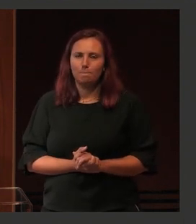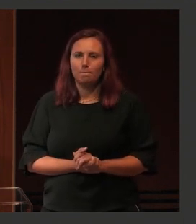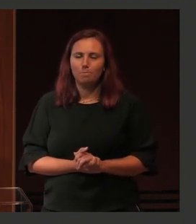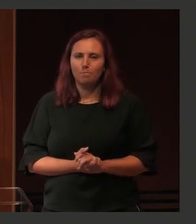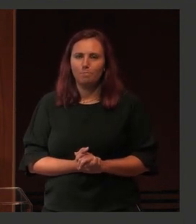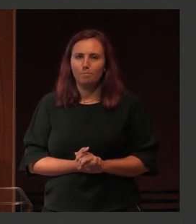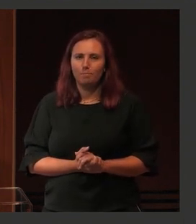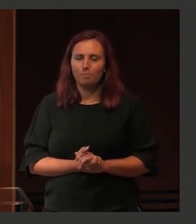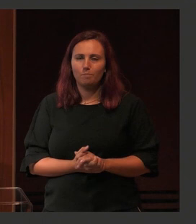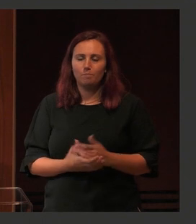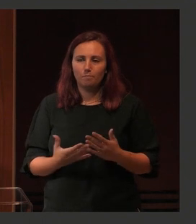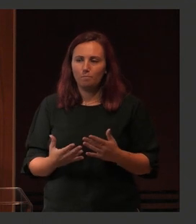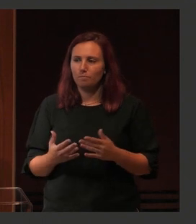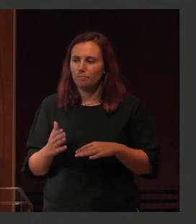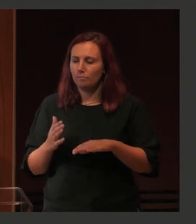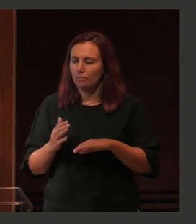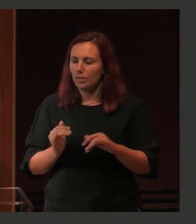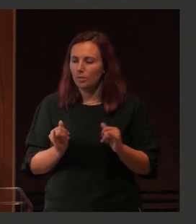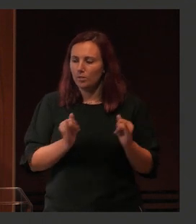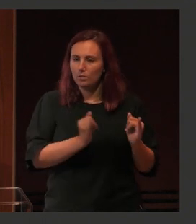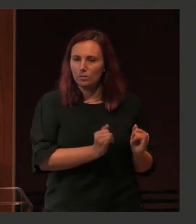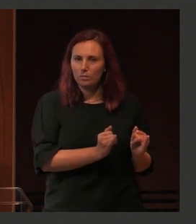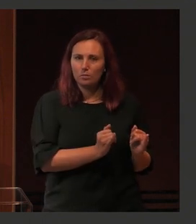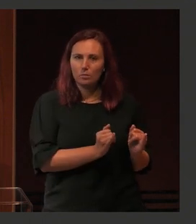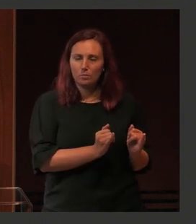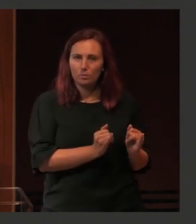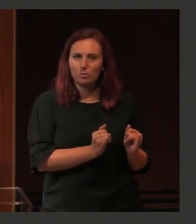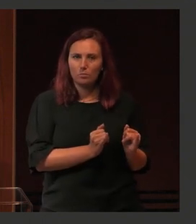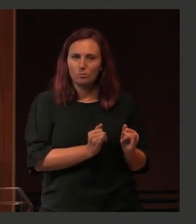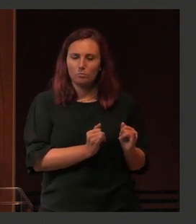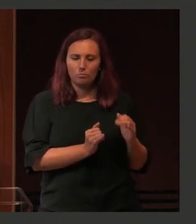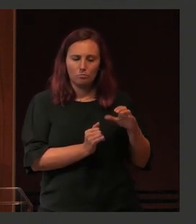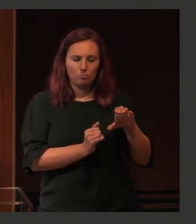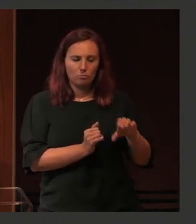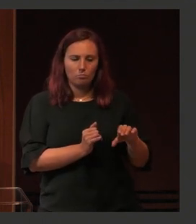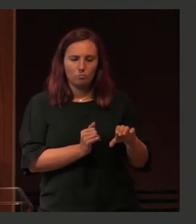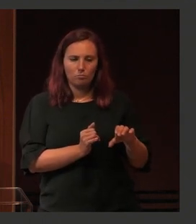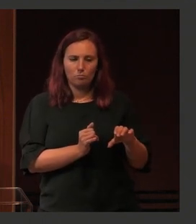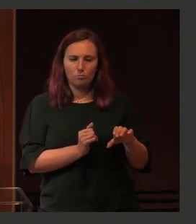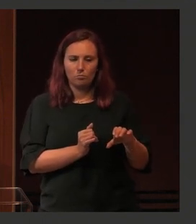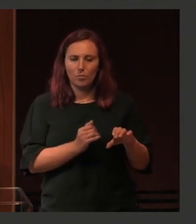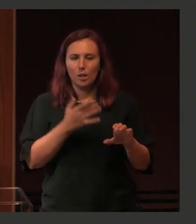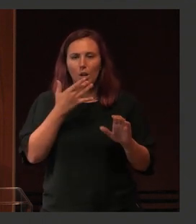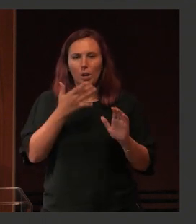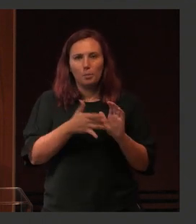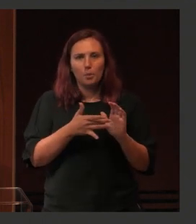left, that's my library in Bremen, my former library in Bremen. And the other thing is